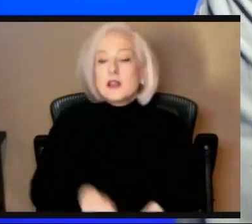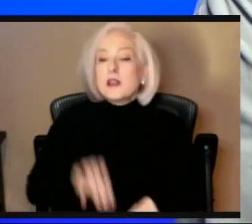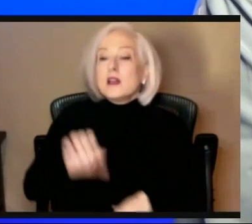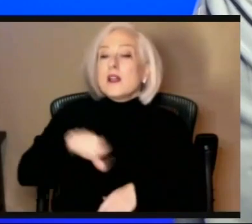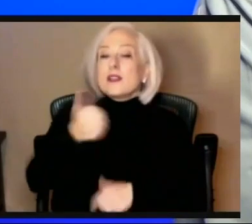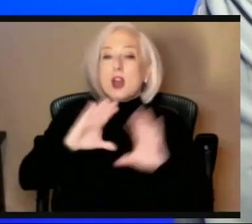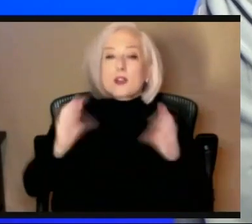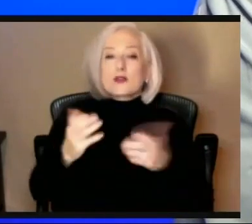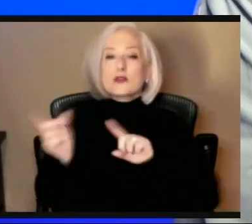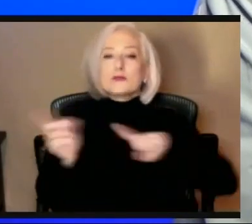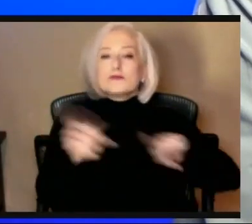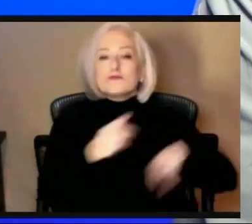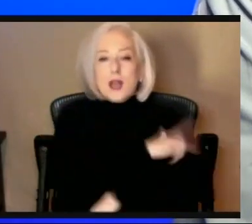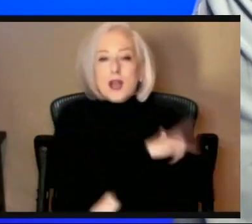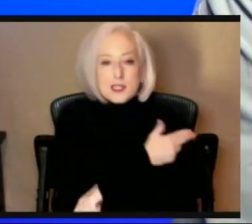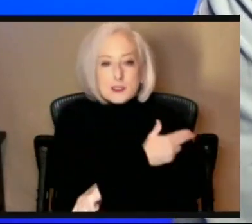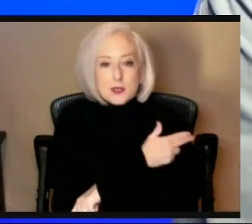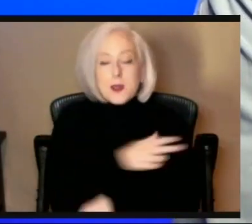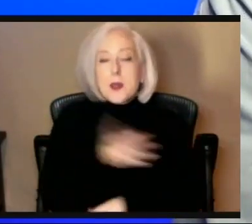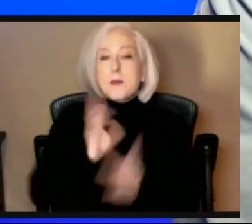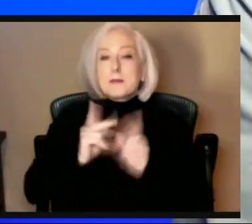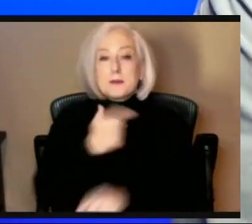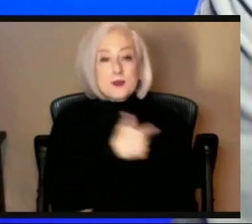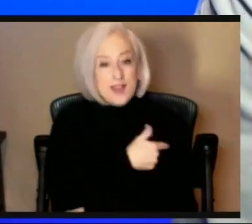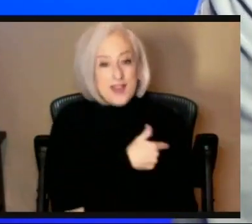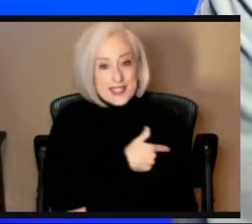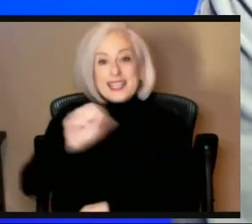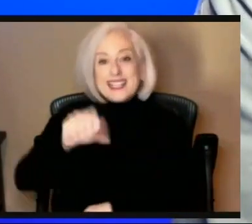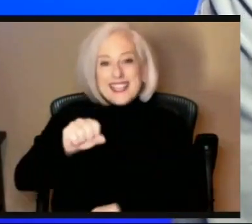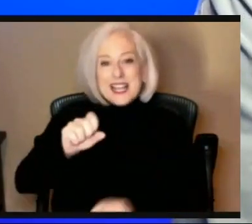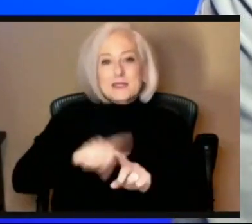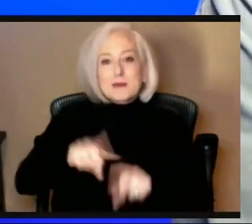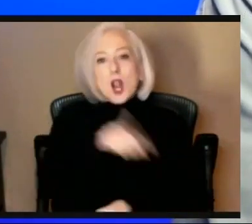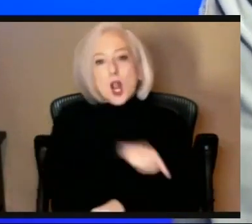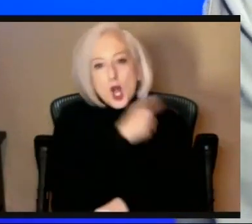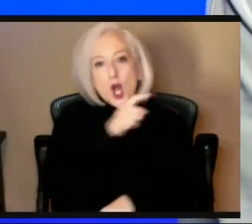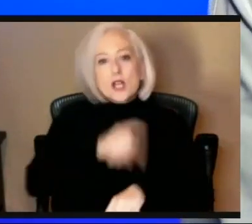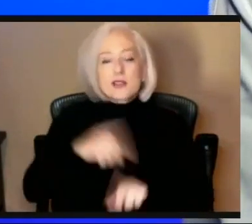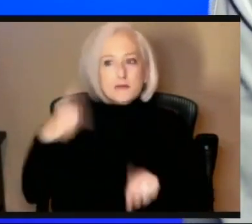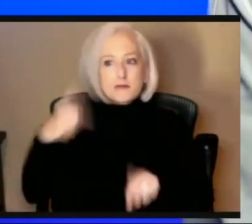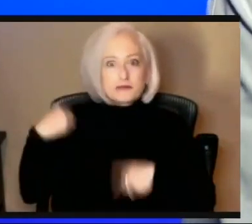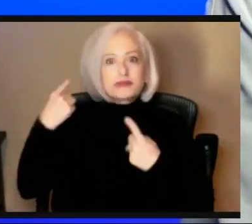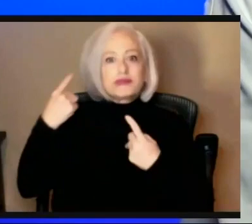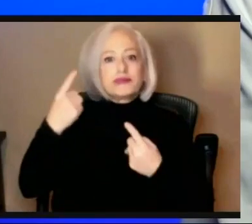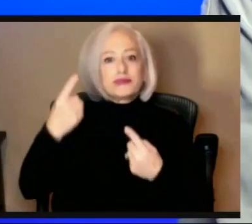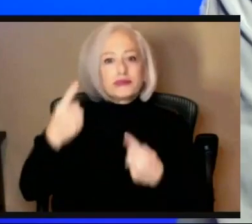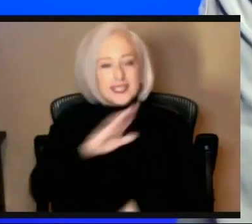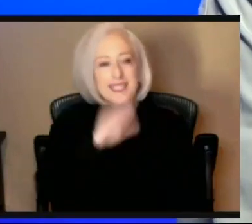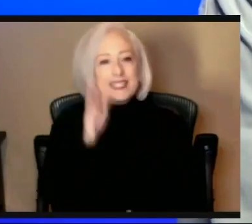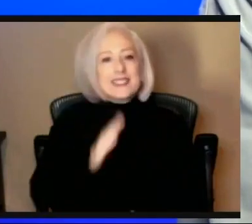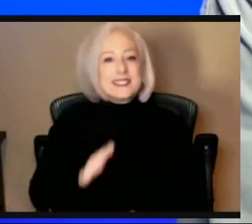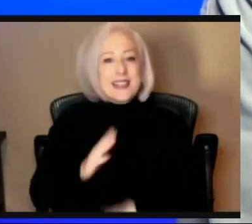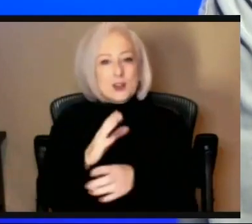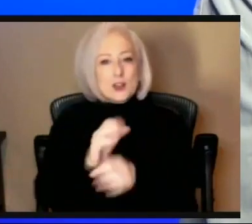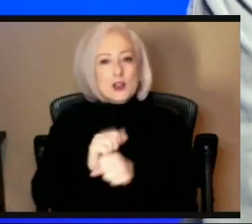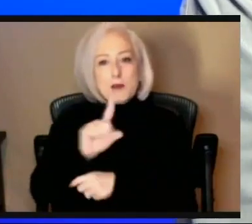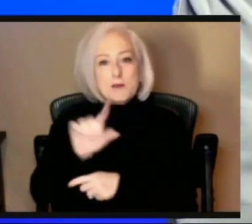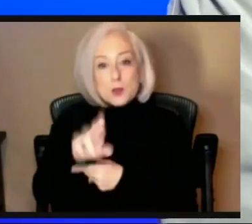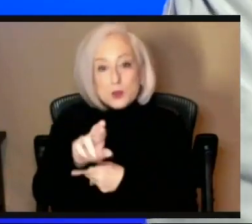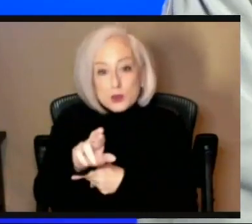is those who have been vaccinated, but that's been a long time. They never got their booster or they only got 1 shot. So technically, you're really not all the way